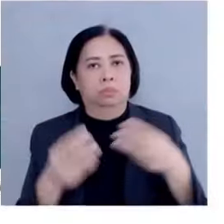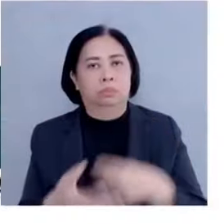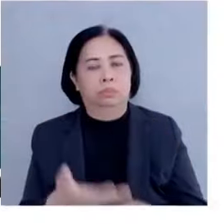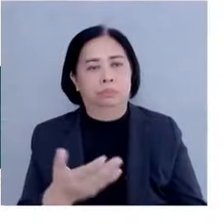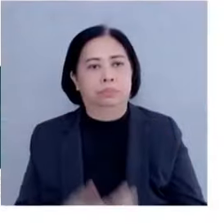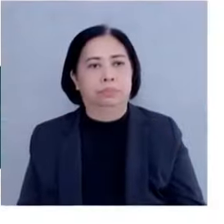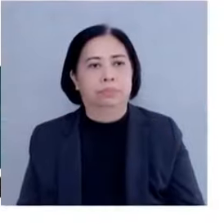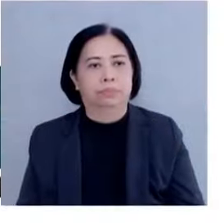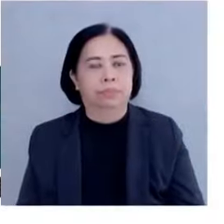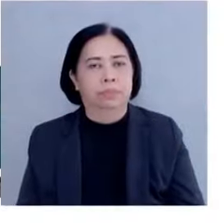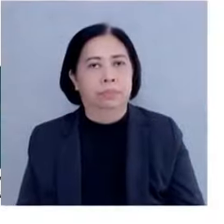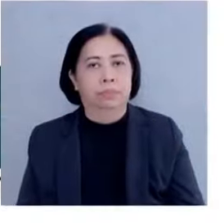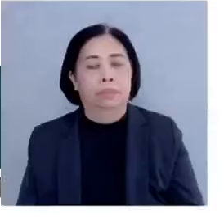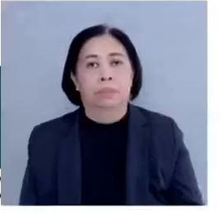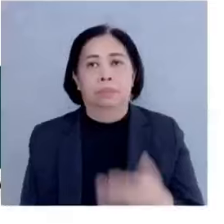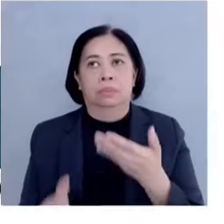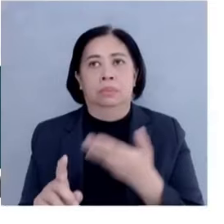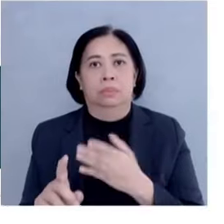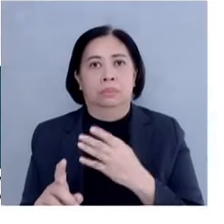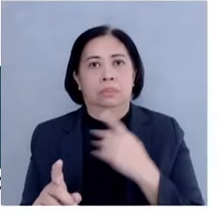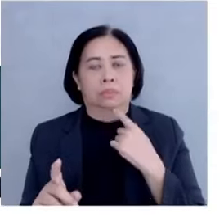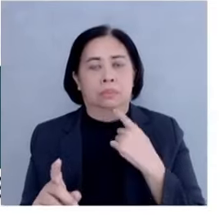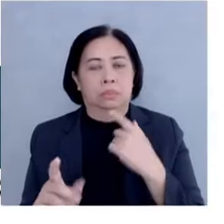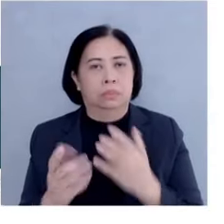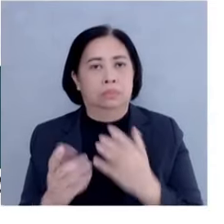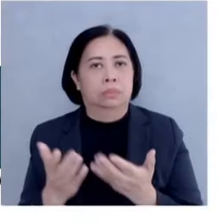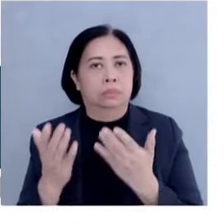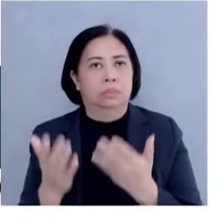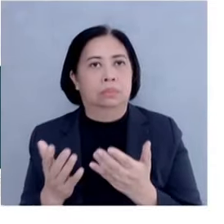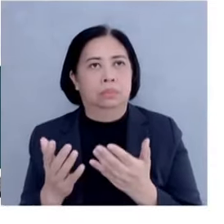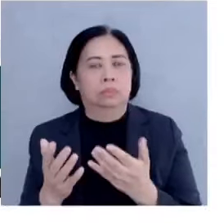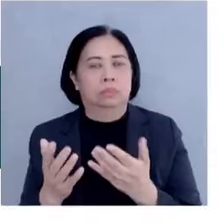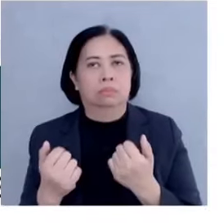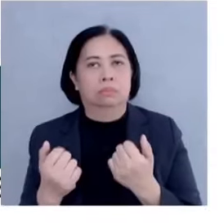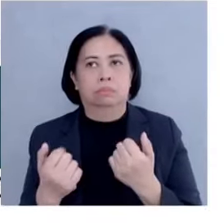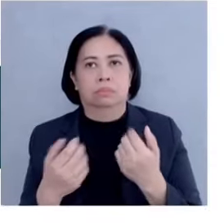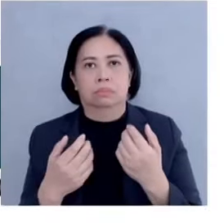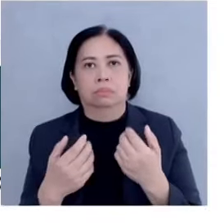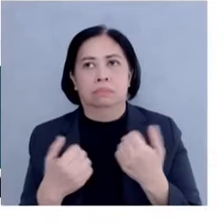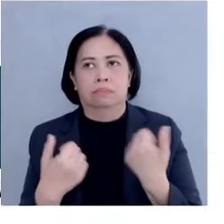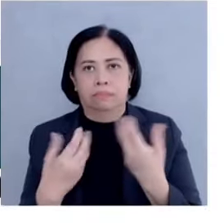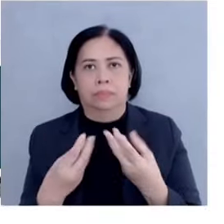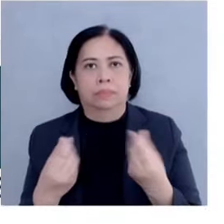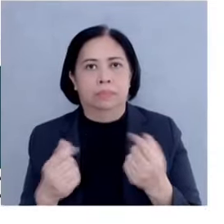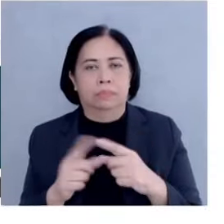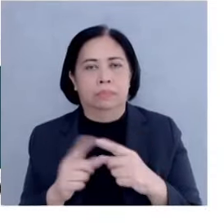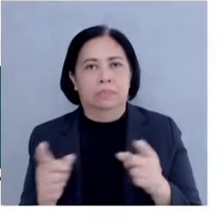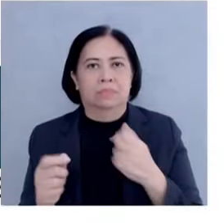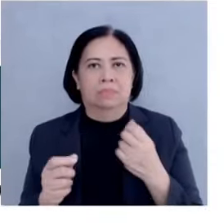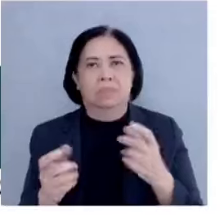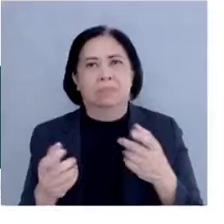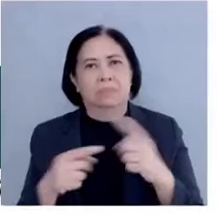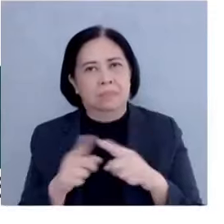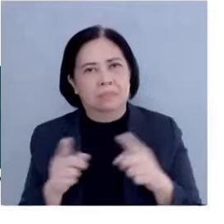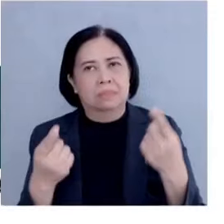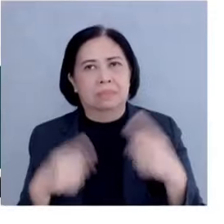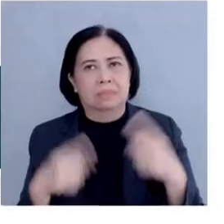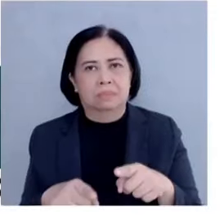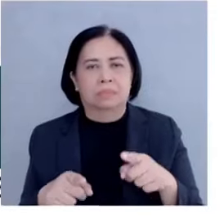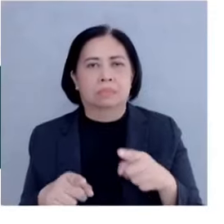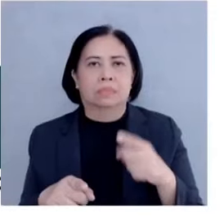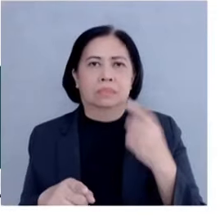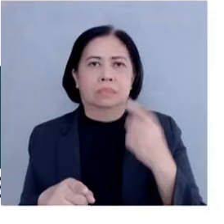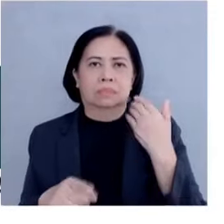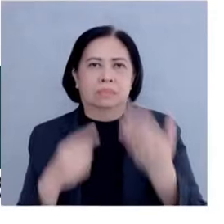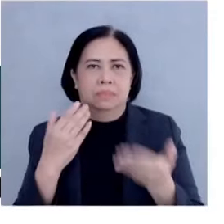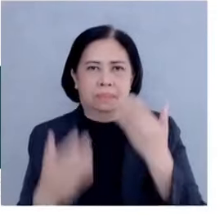It speaks of a solution to a problem which ends up in the death of people. And I think that's very damning.